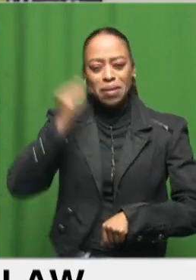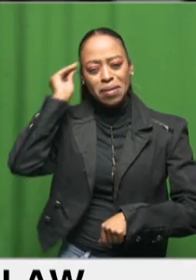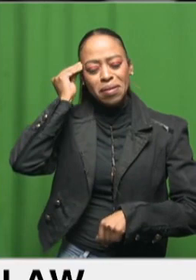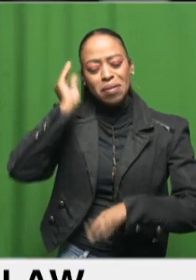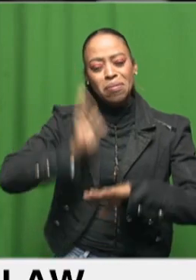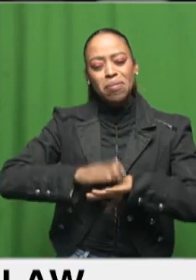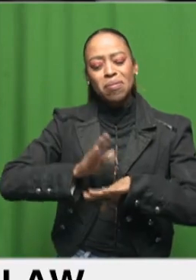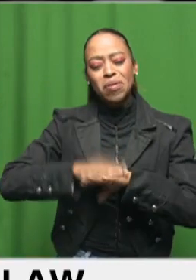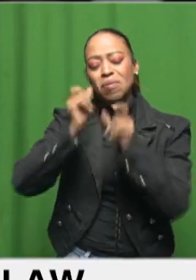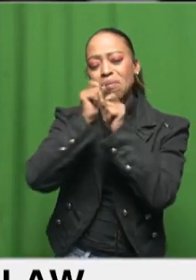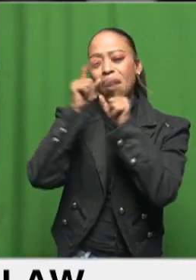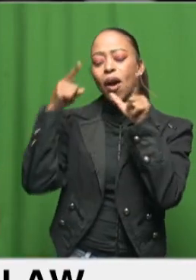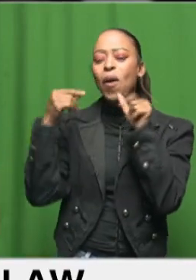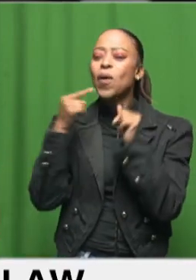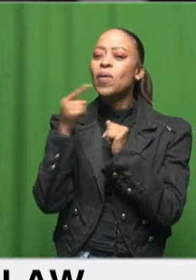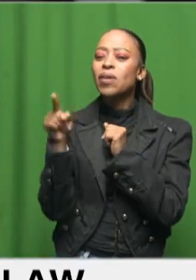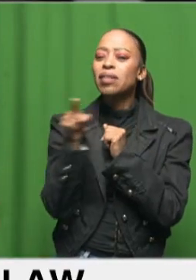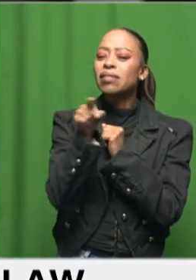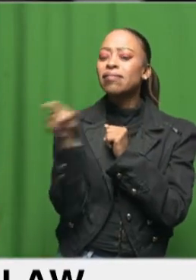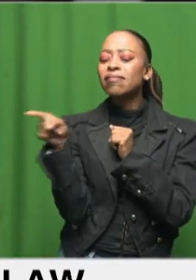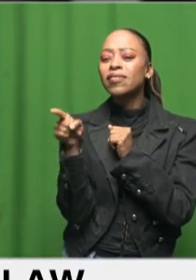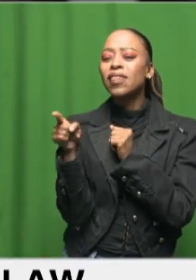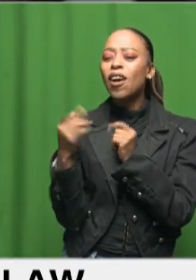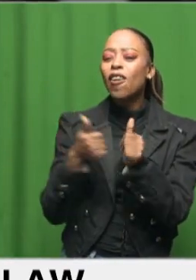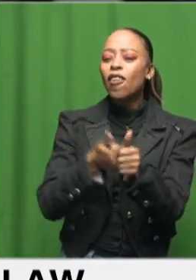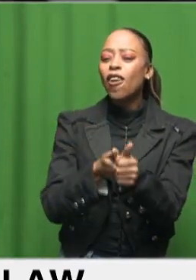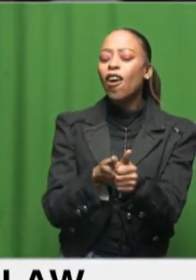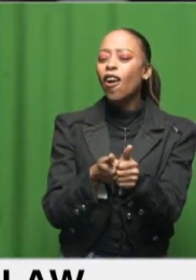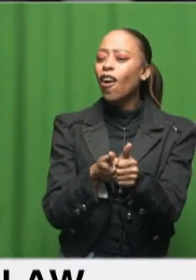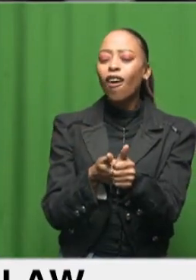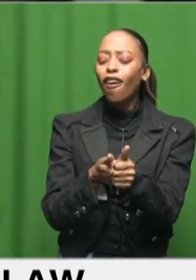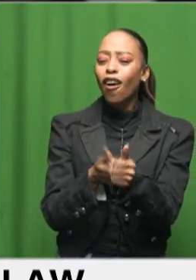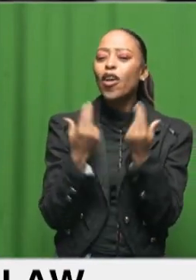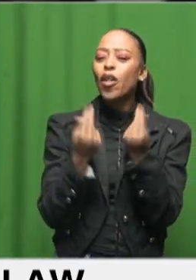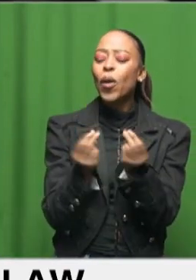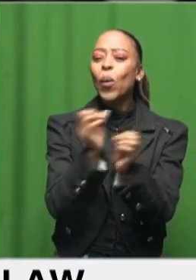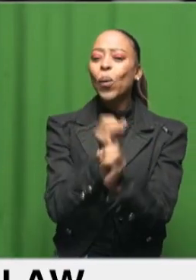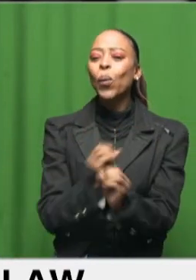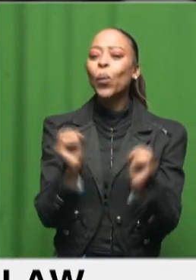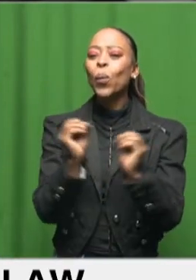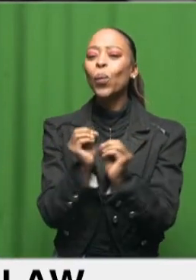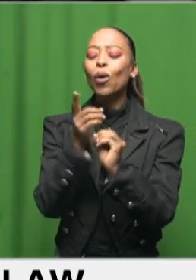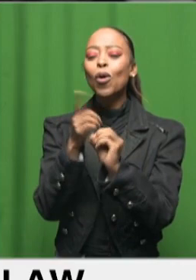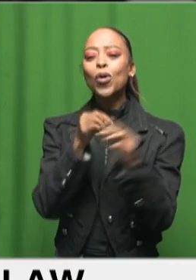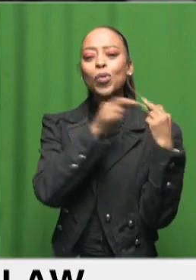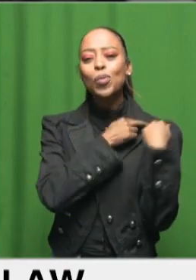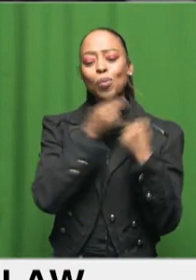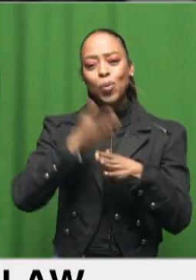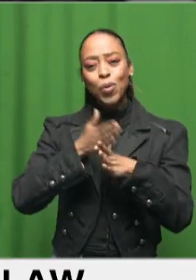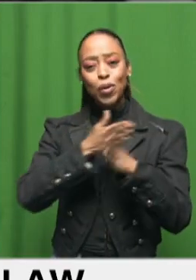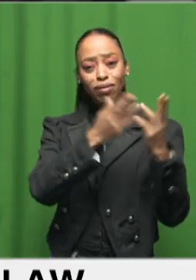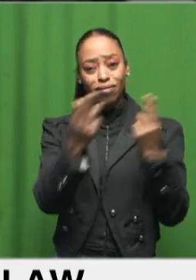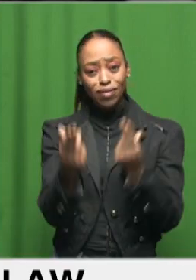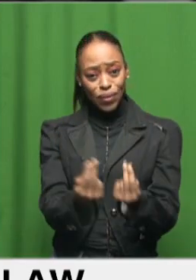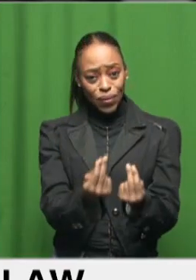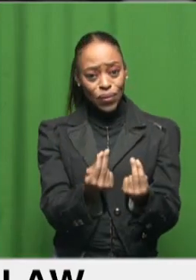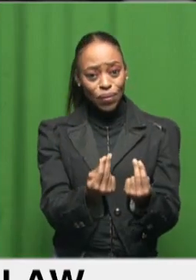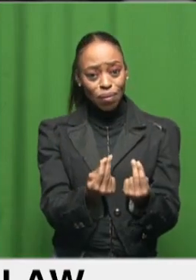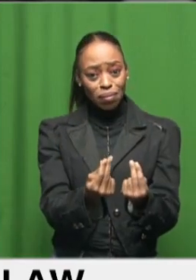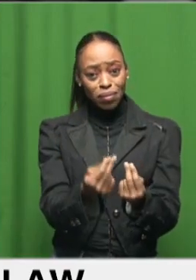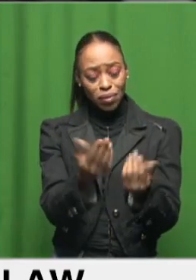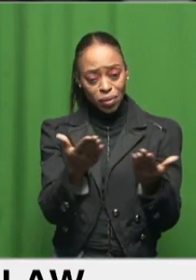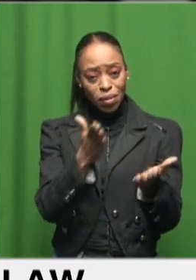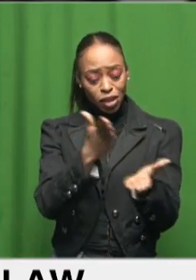know when they actually do not comply. Those are responsible and tasked with, upholding the